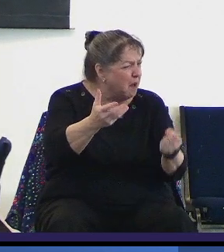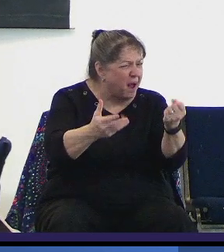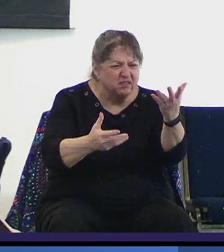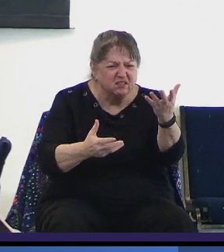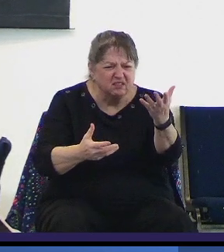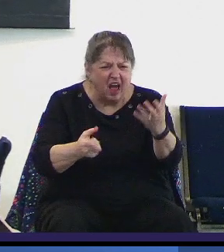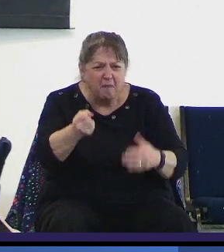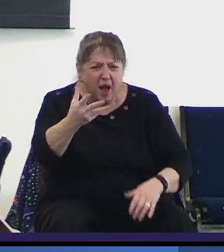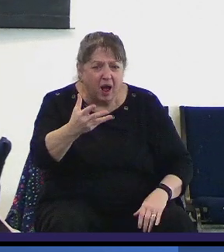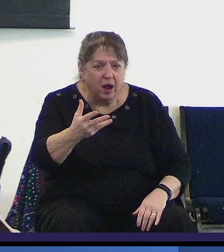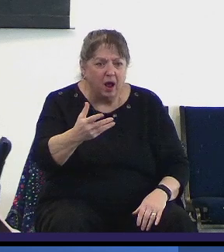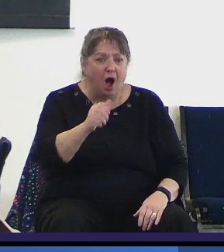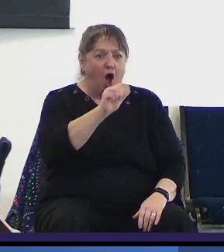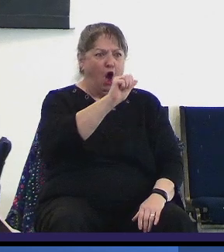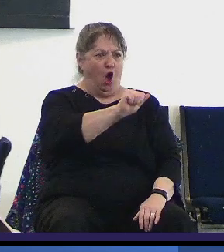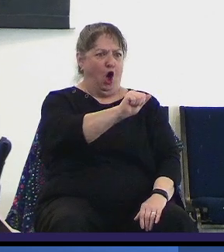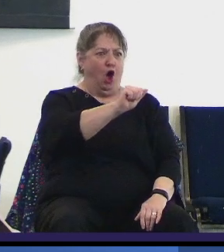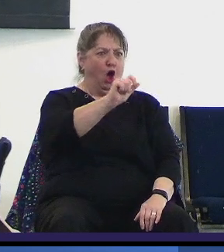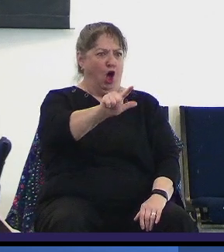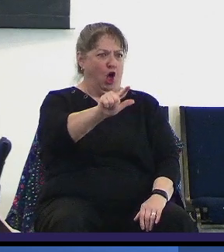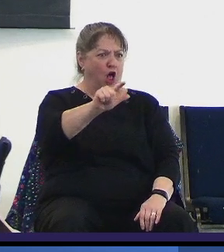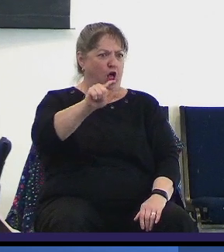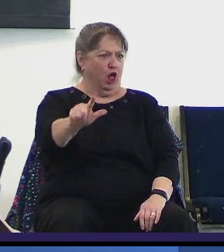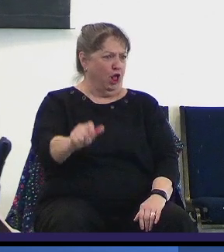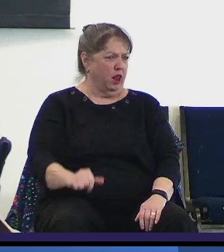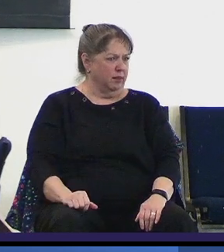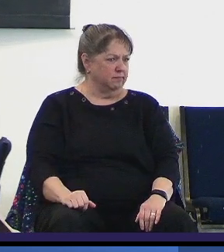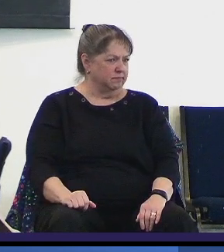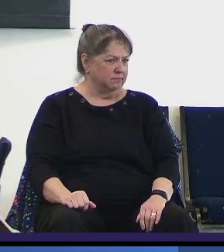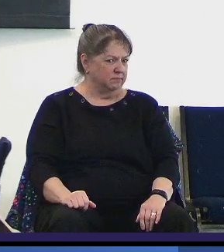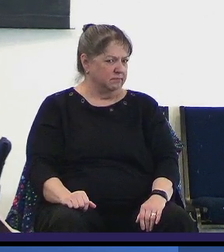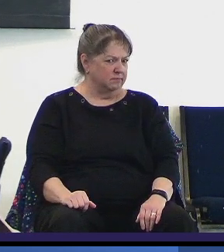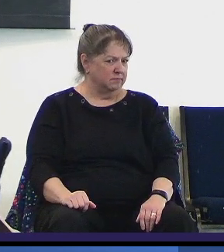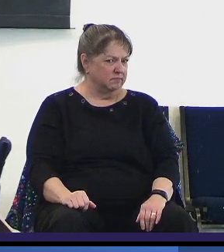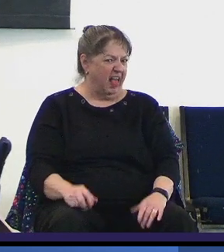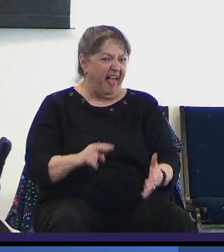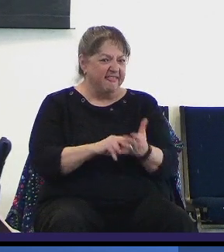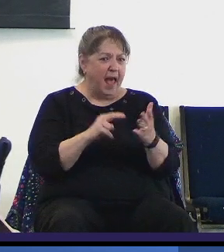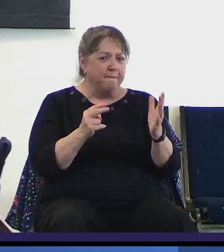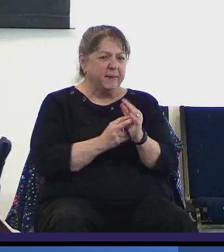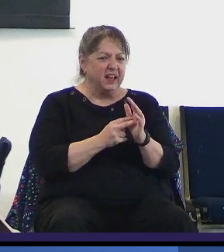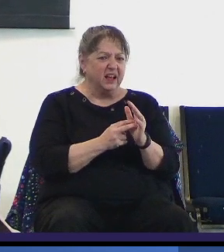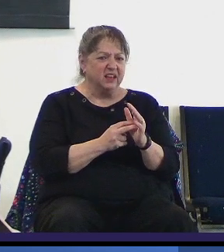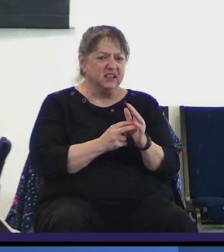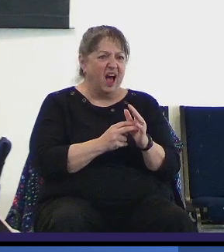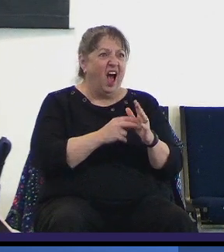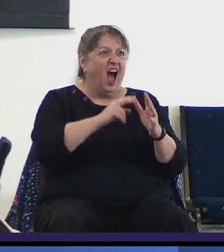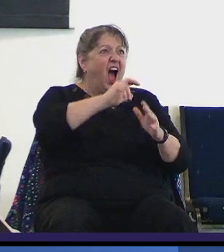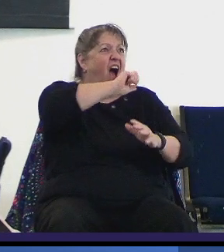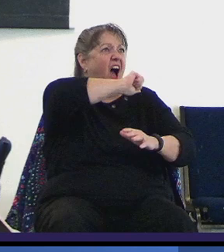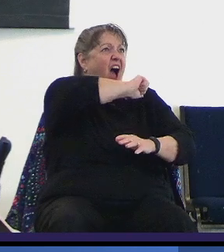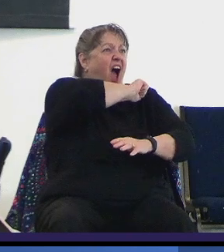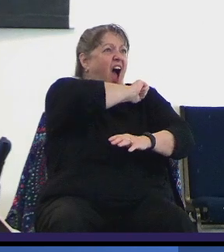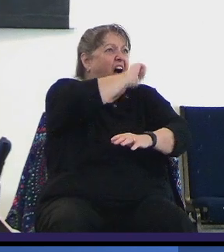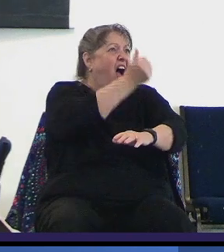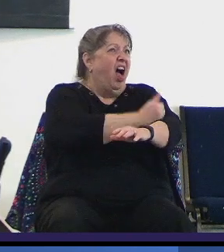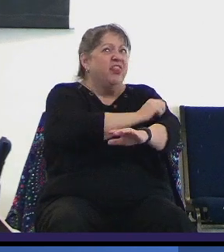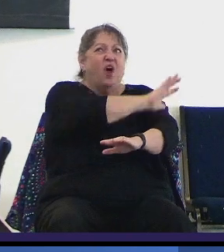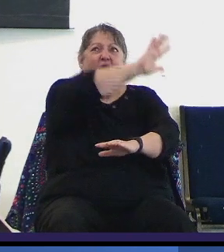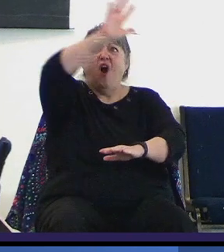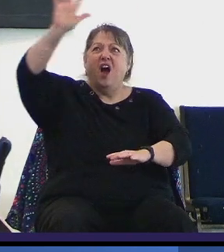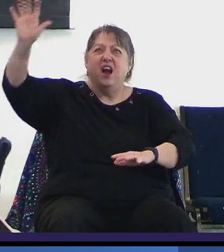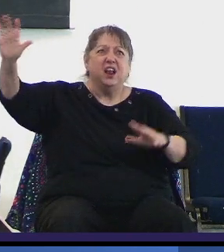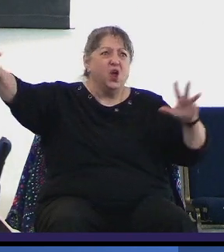It says all authority. In other words, there's no more authority to be given outside of Jesus. So let me ask you this